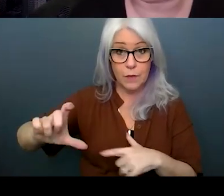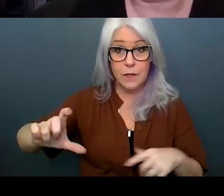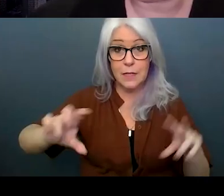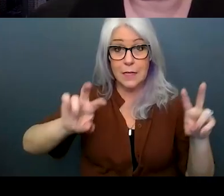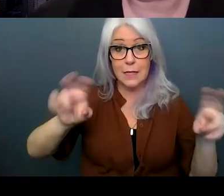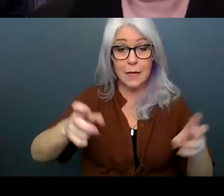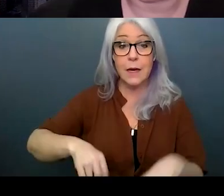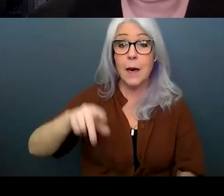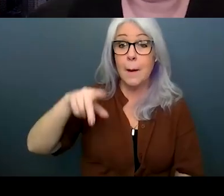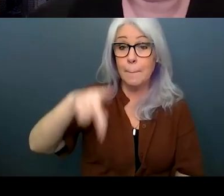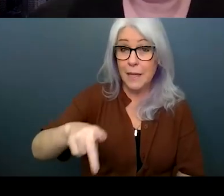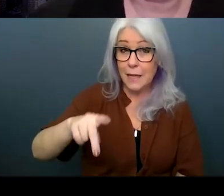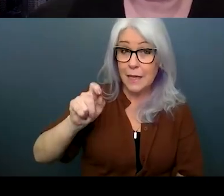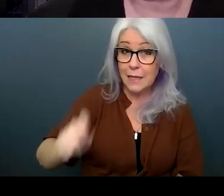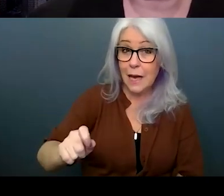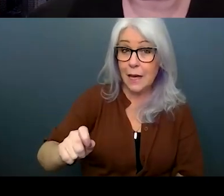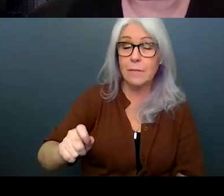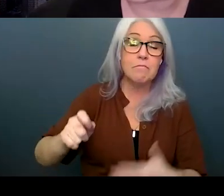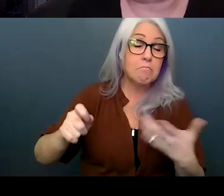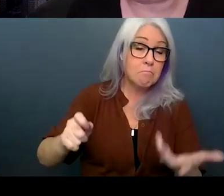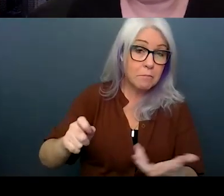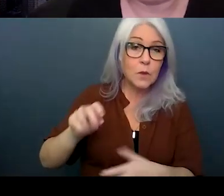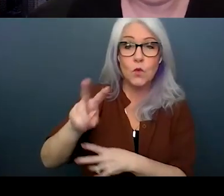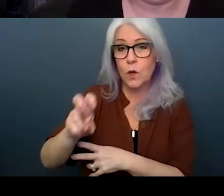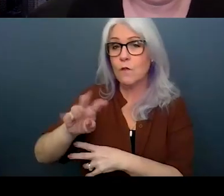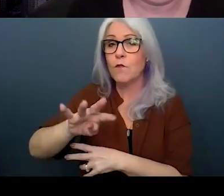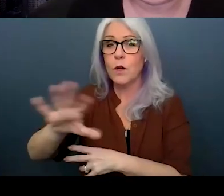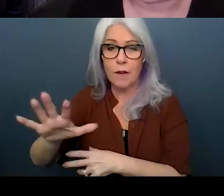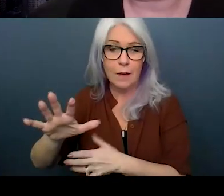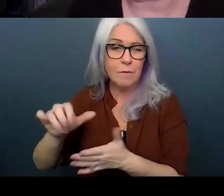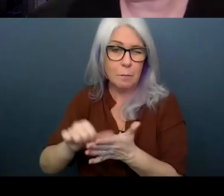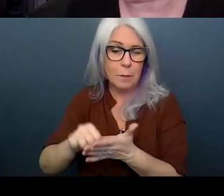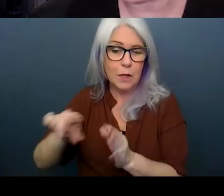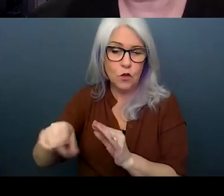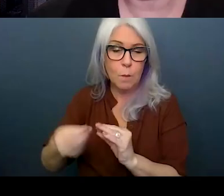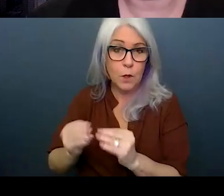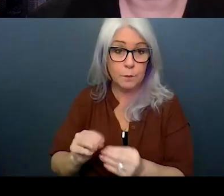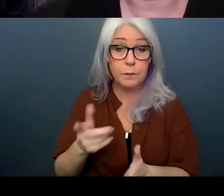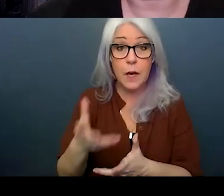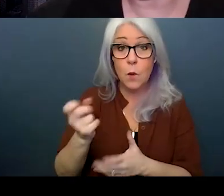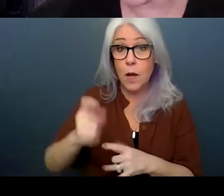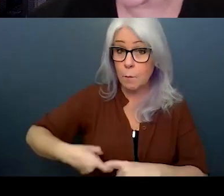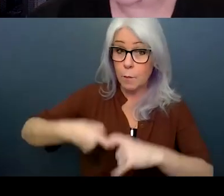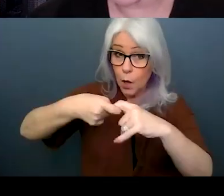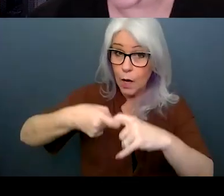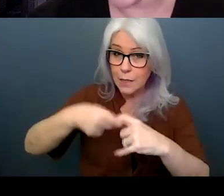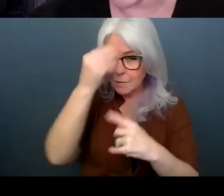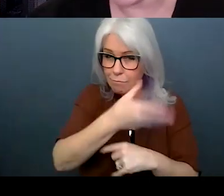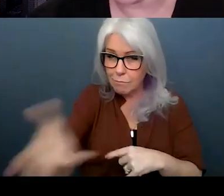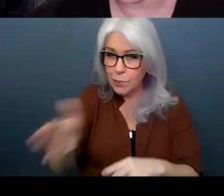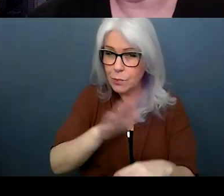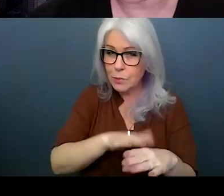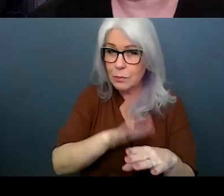P dot and the page numbers, in this case, 245. And I do want to pause just to note one little thing that